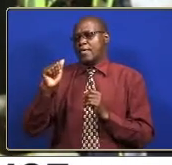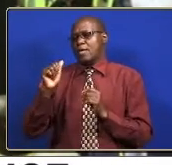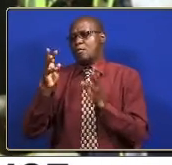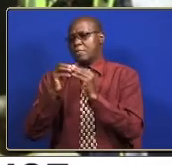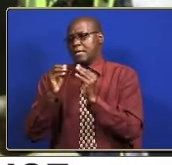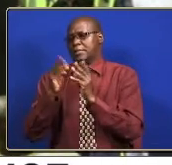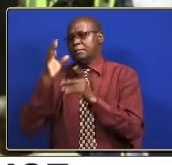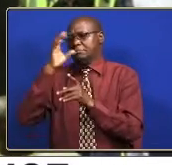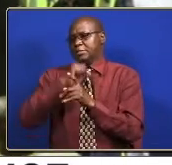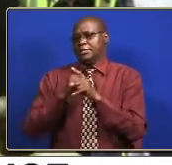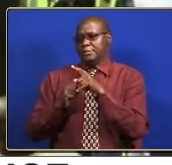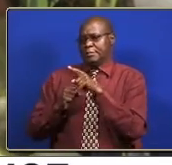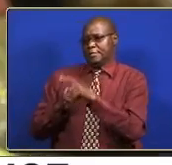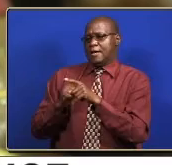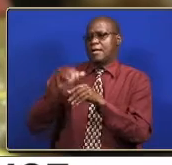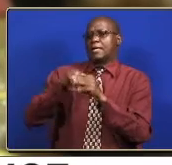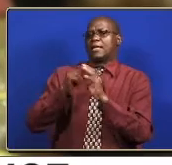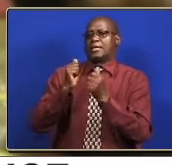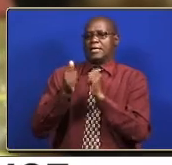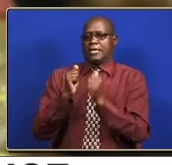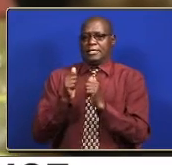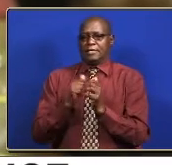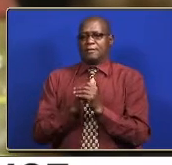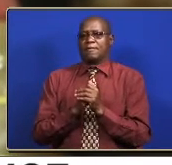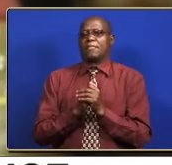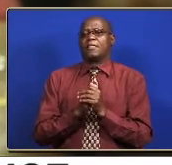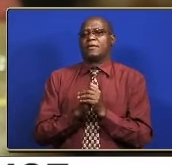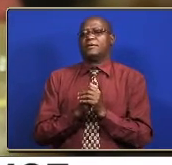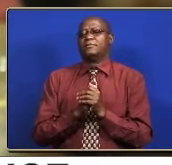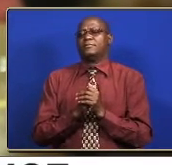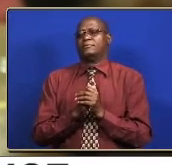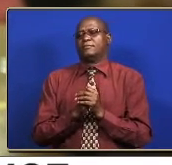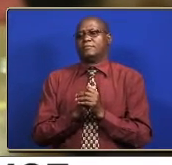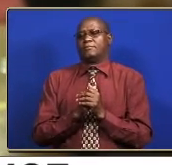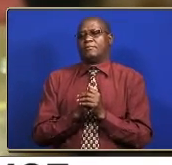on the 15th of March at Kasarani. Kennedy Kimani, Hope TV Newswatch.